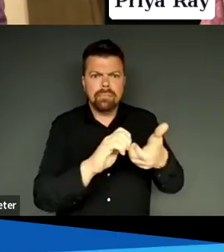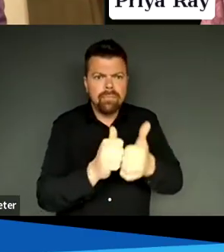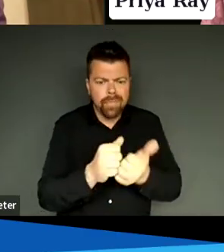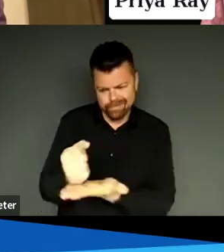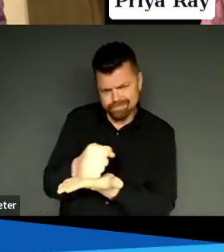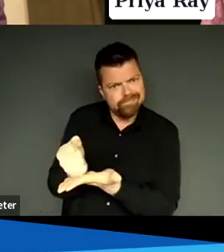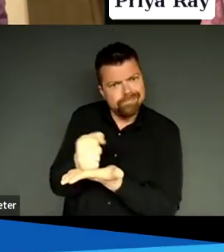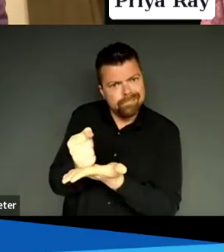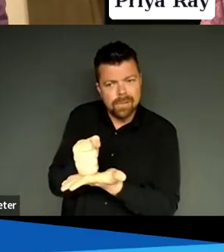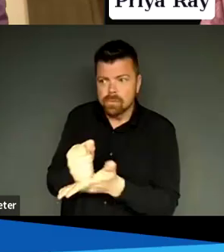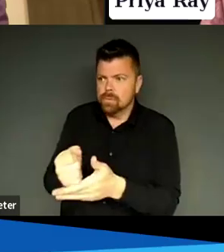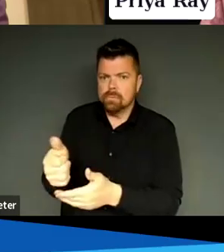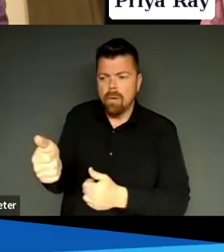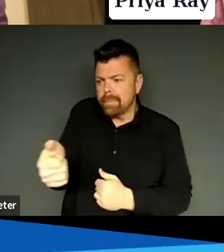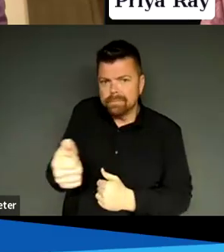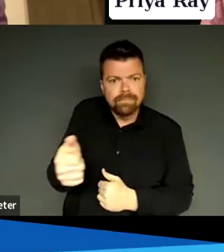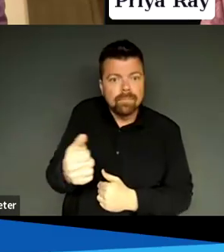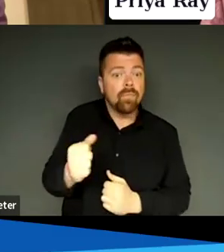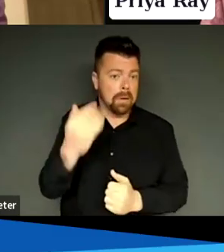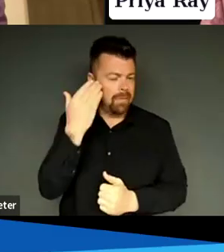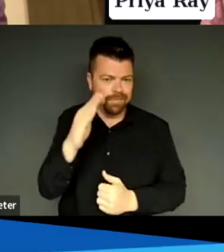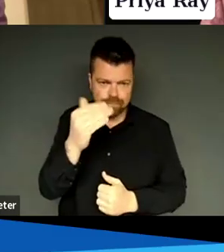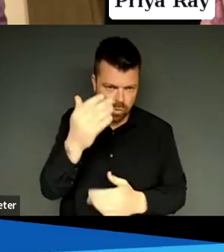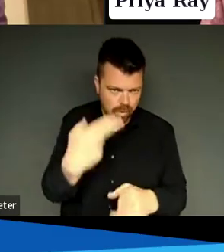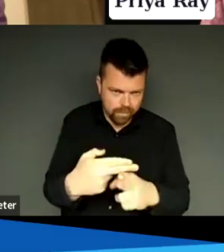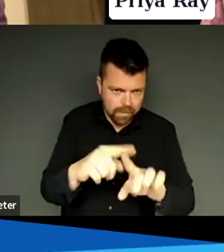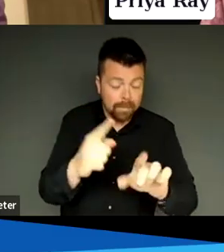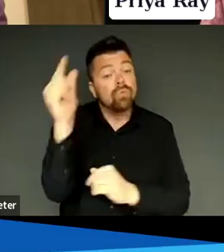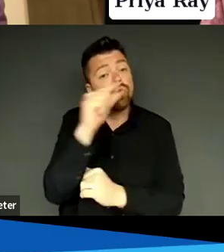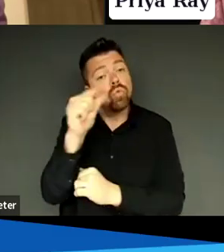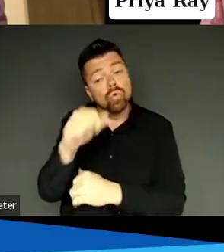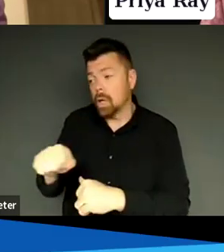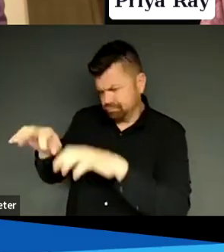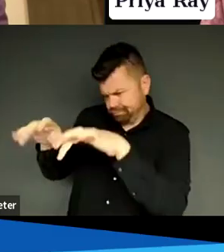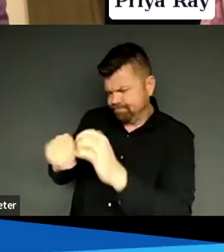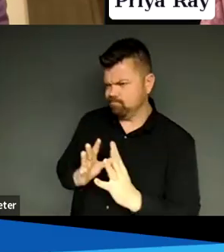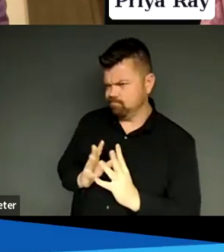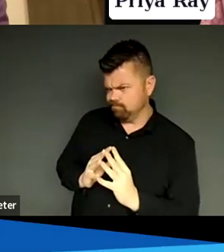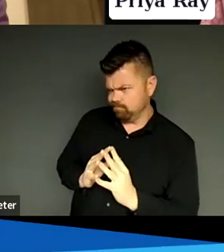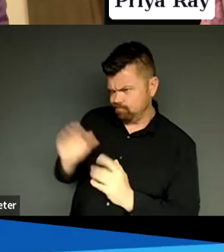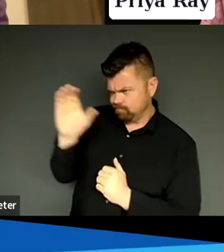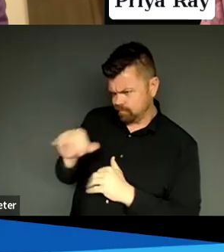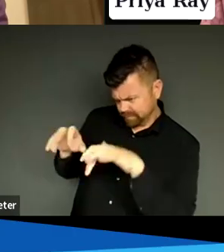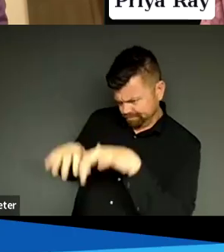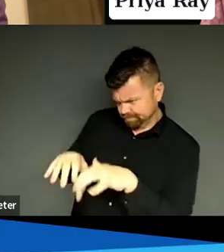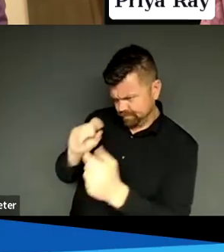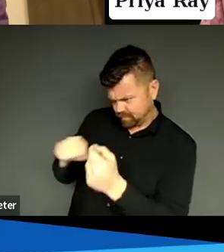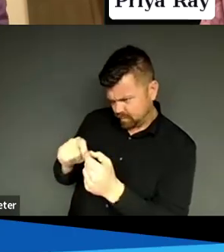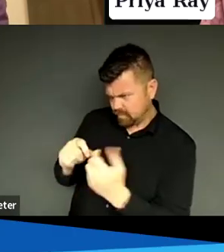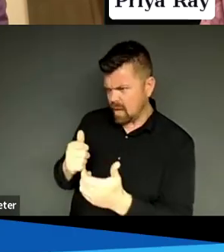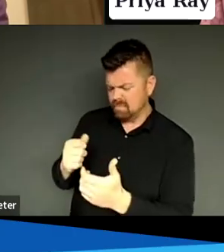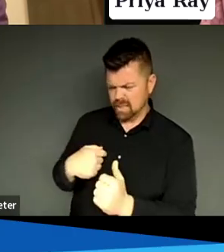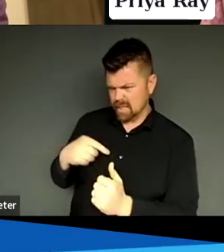don't know the name of it. Like I said, if you Google it, you specifically say something to help you with